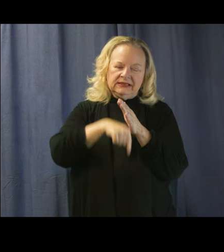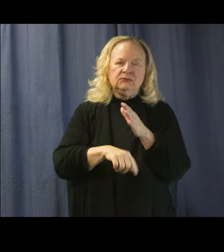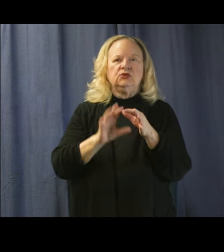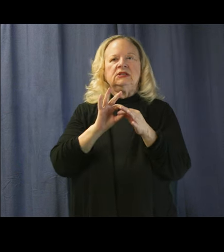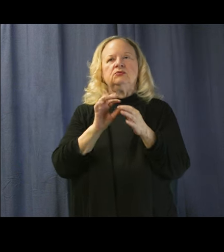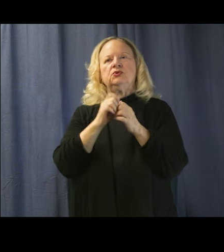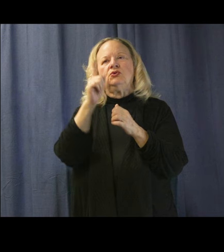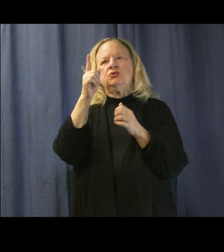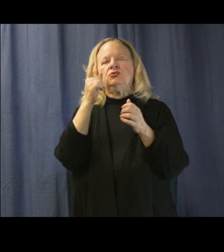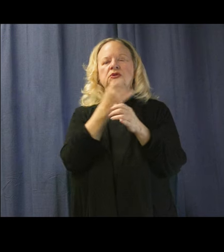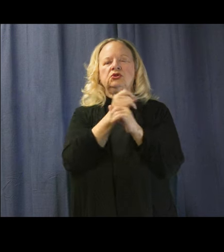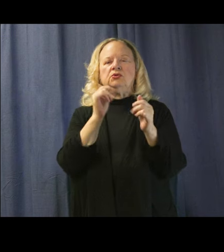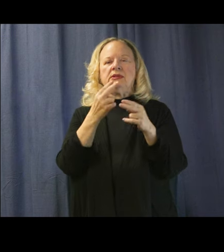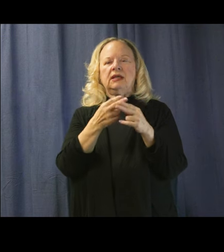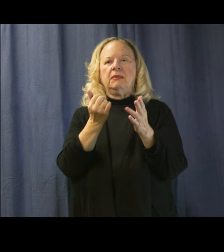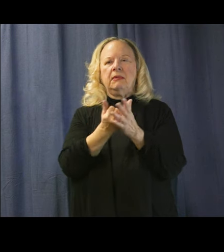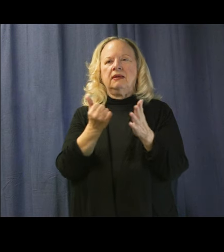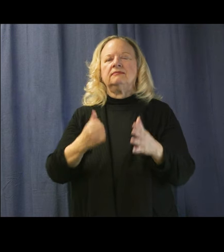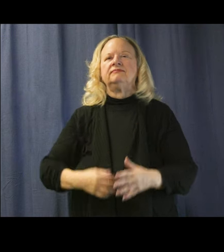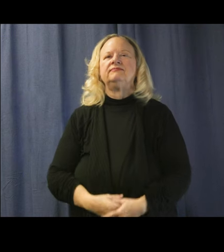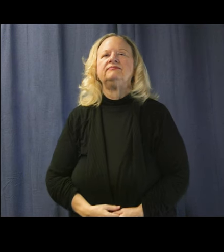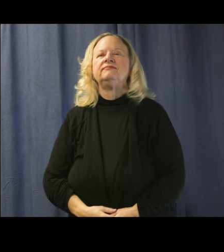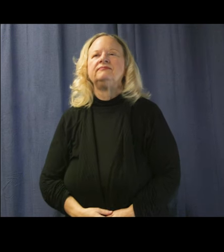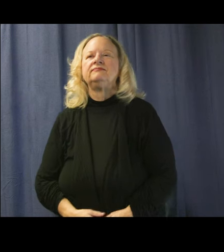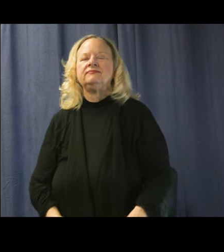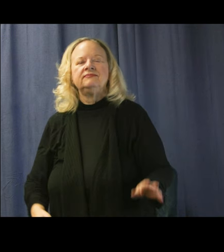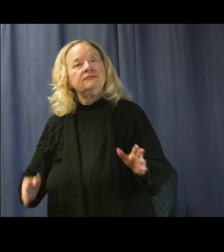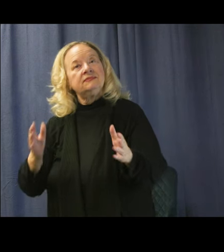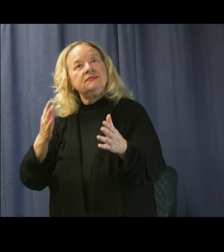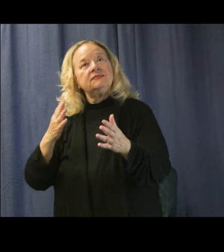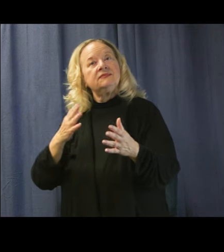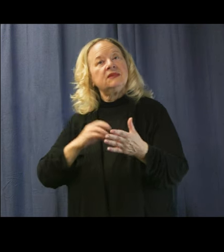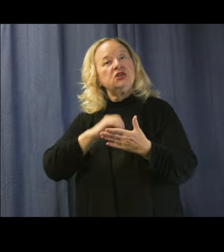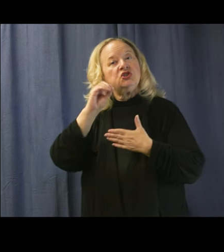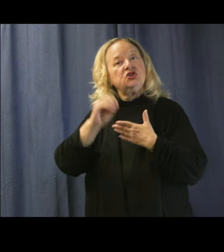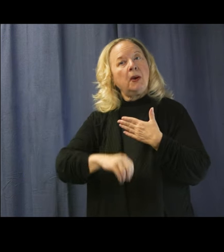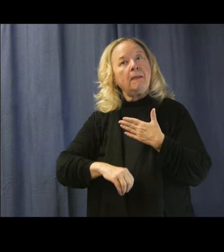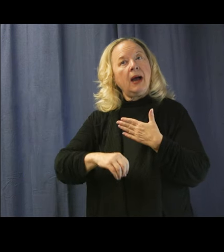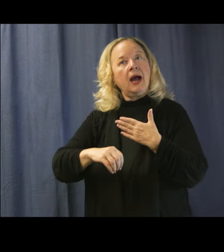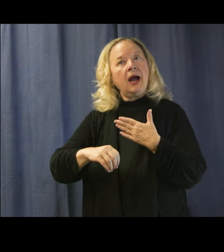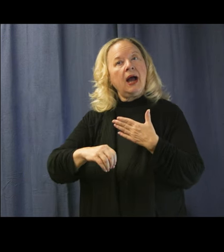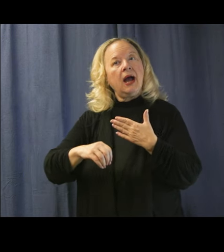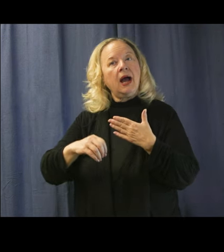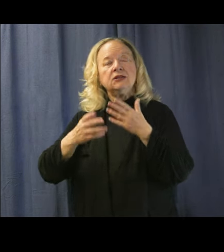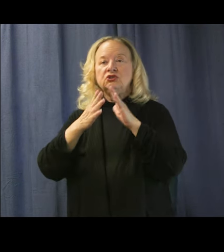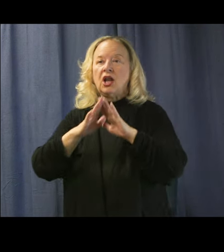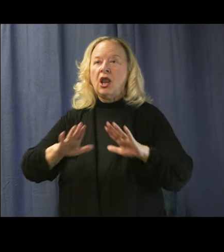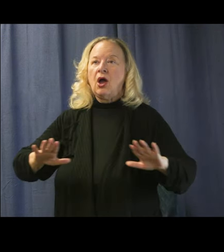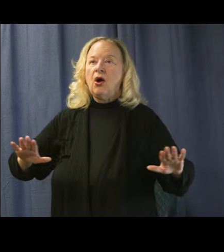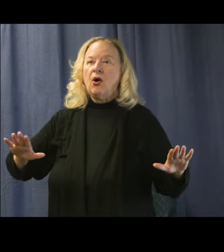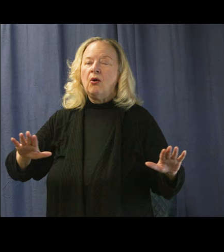you. In Yeshua's name, amen. And amen. Shabbat shalom, everyone.